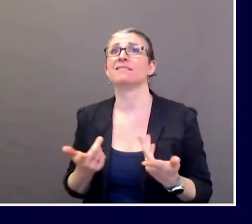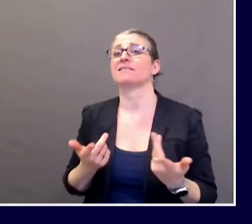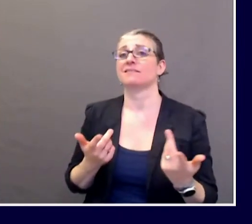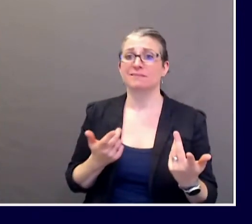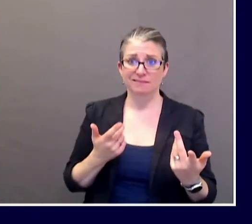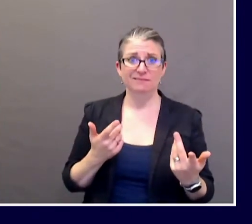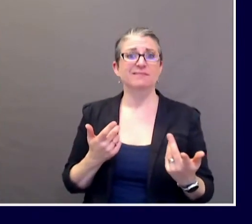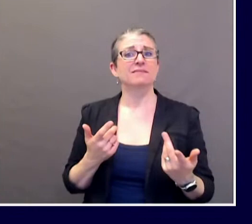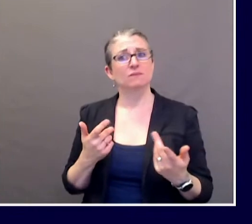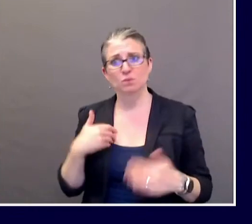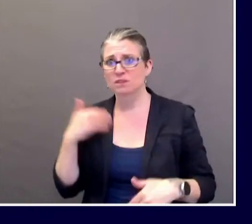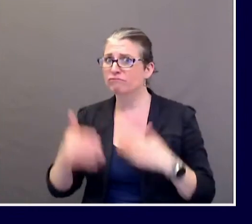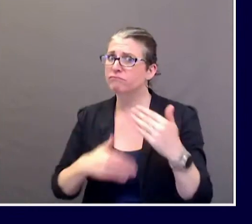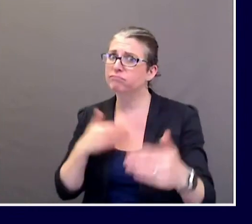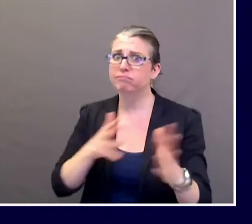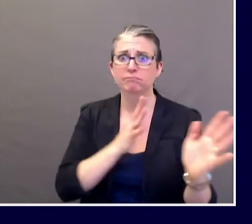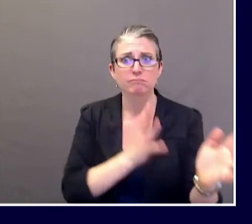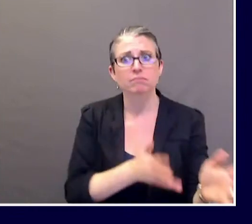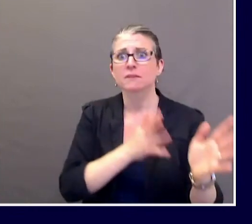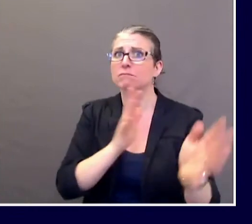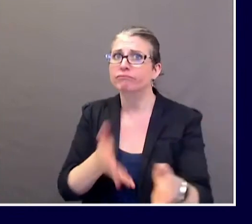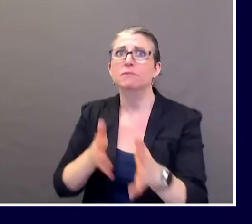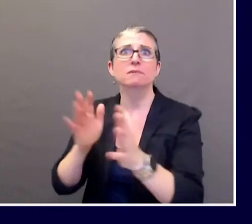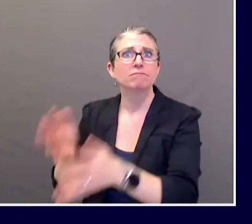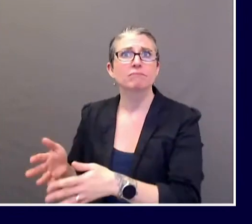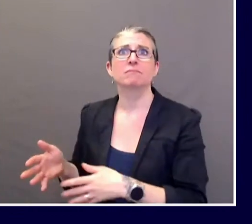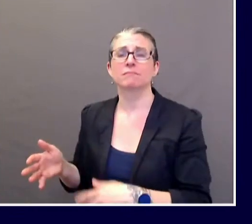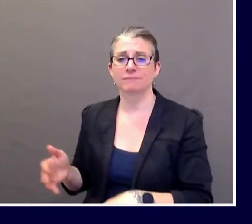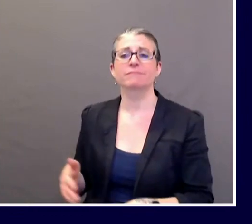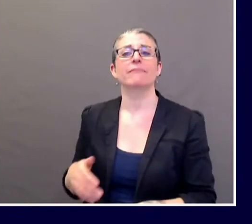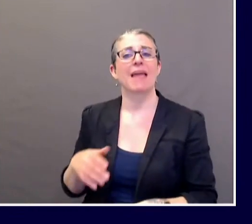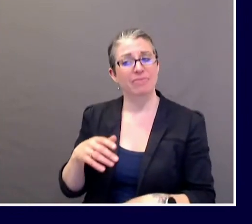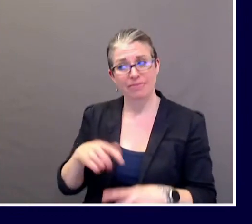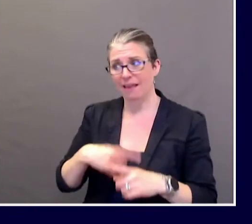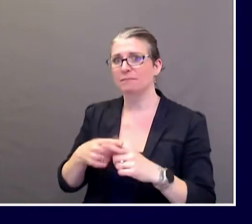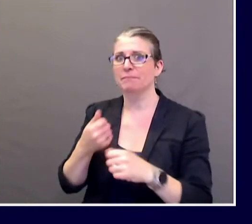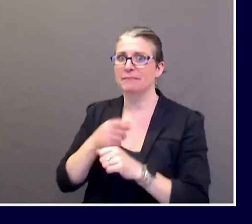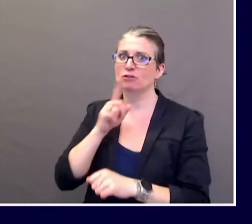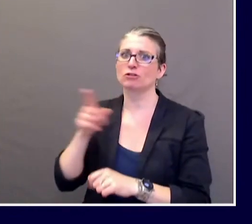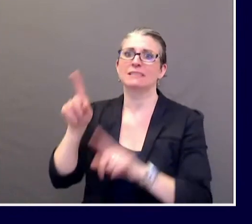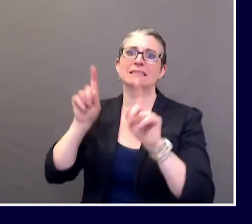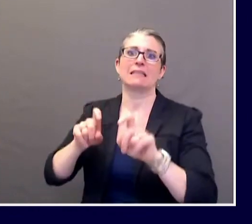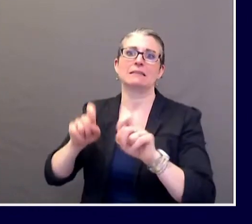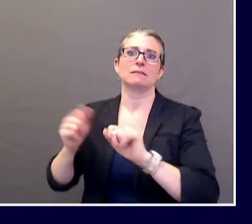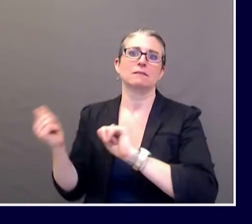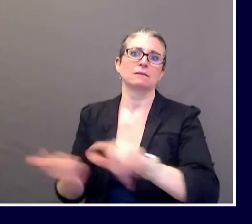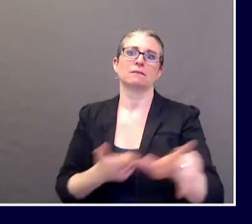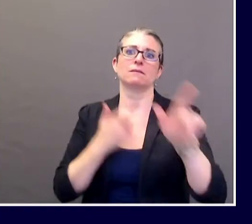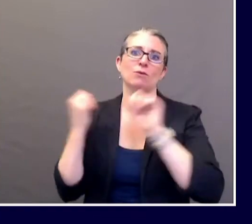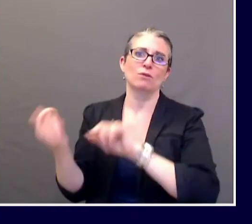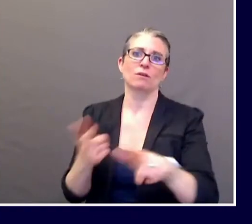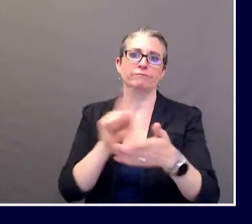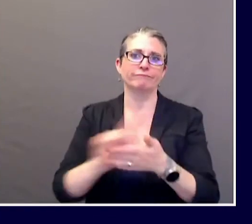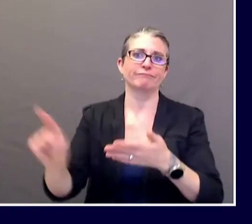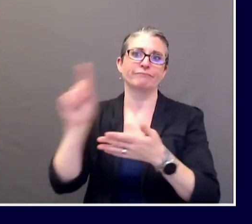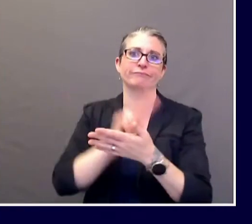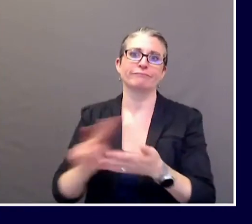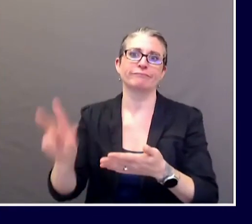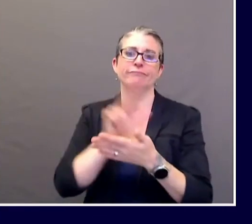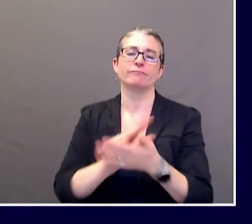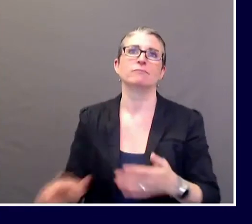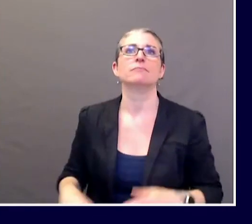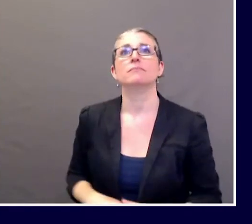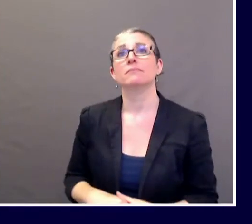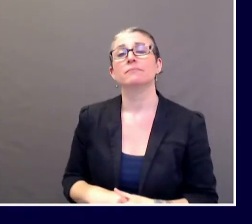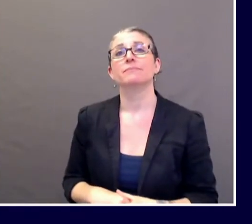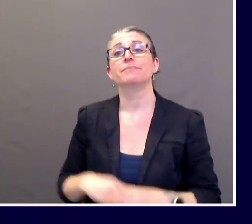Universal, frequent rounds of universal testing are key to getting a sense of what's going on in a facility, particularly in an outbreak. And the